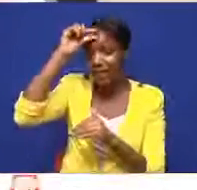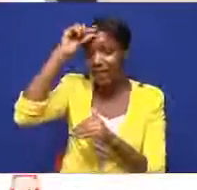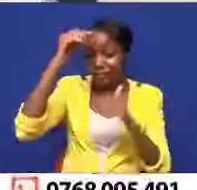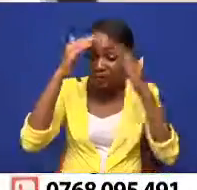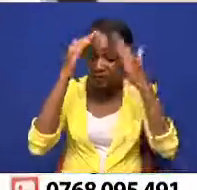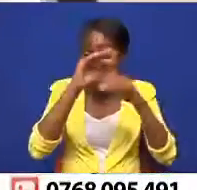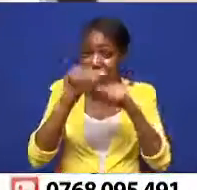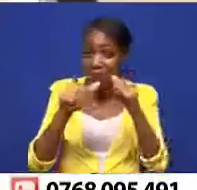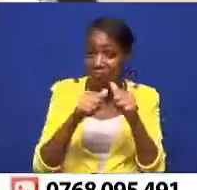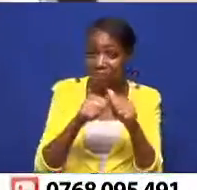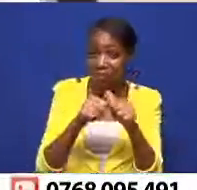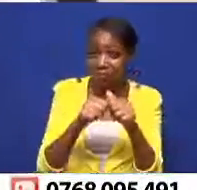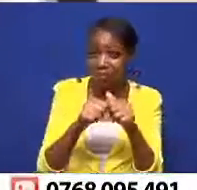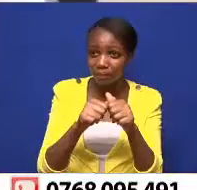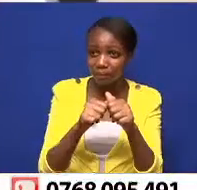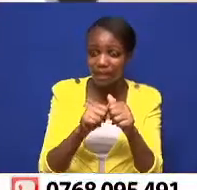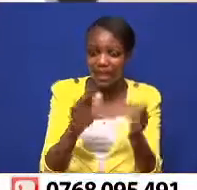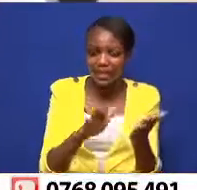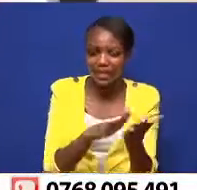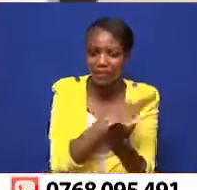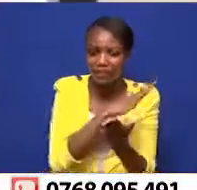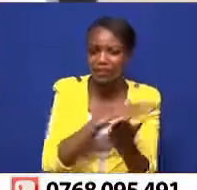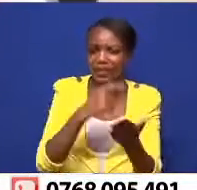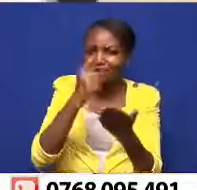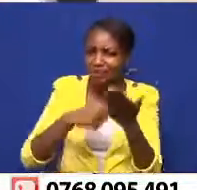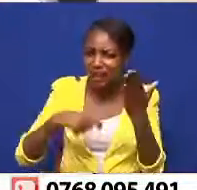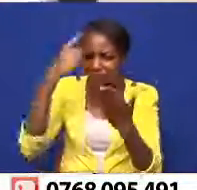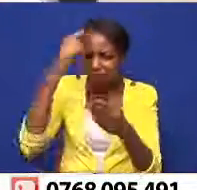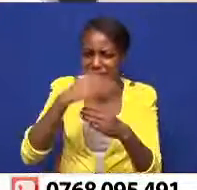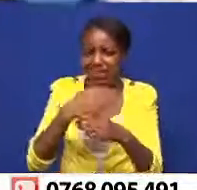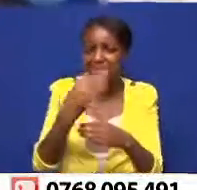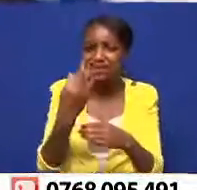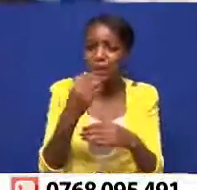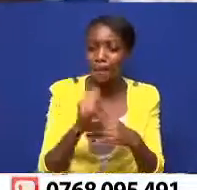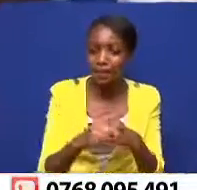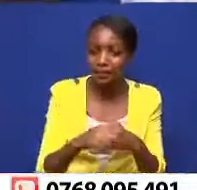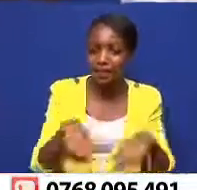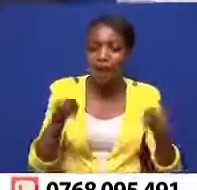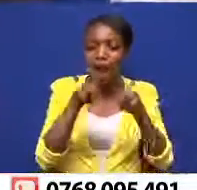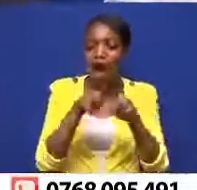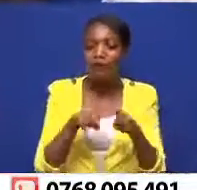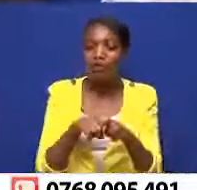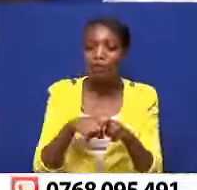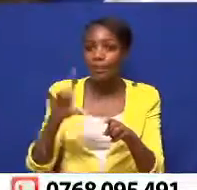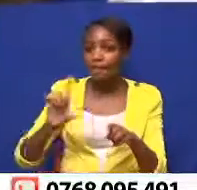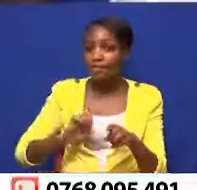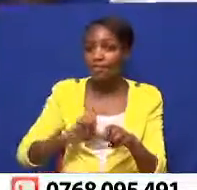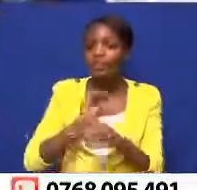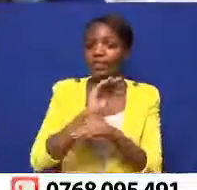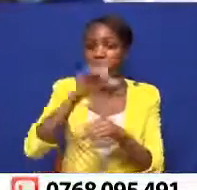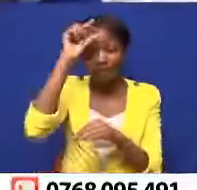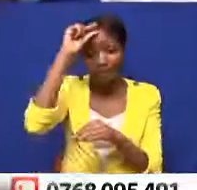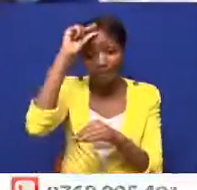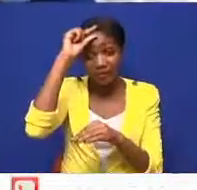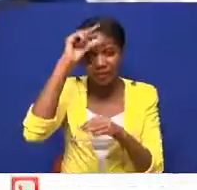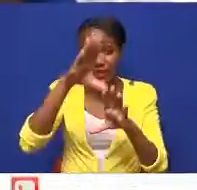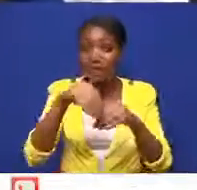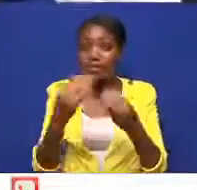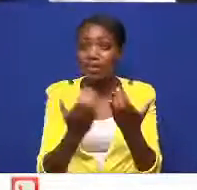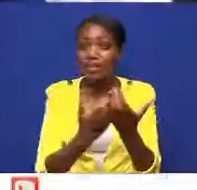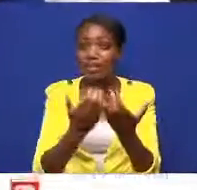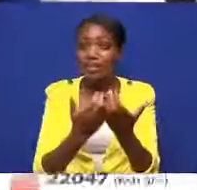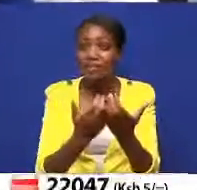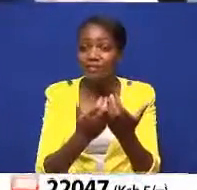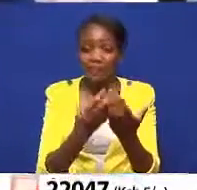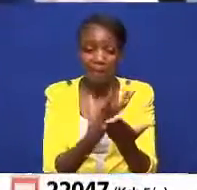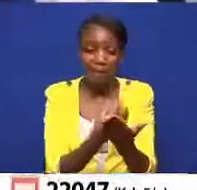considers zero rating VAT for the next 3 months. Esther Waringa also urged the government to provide a business stabilization